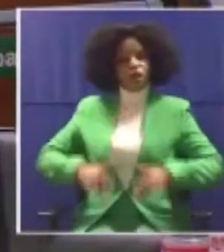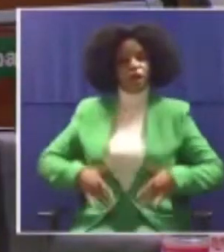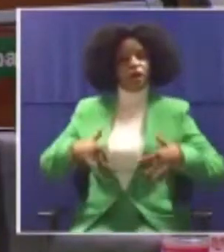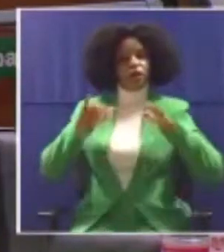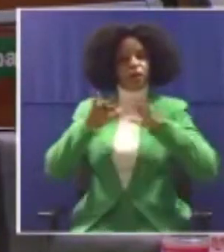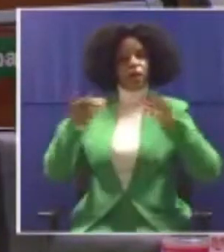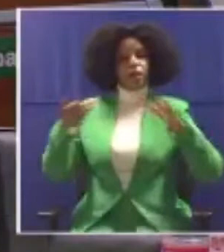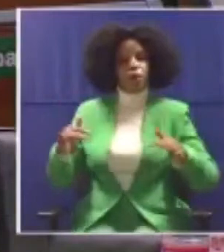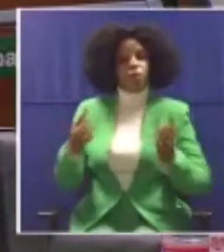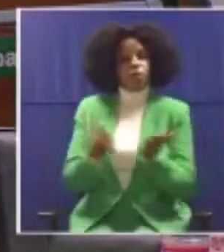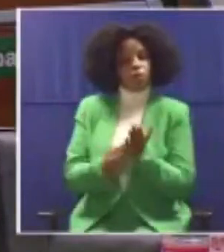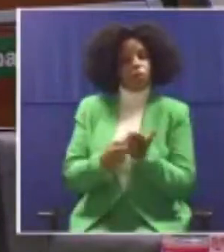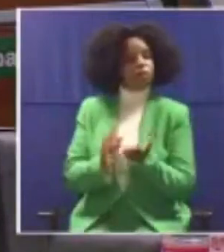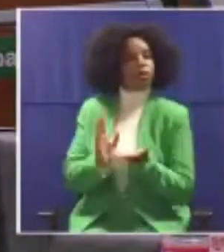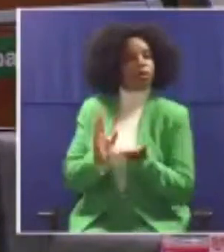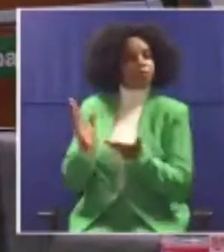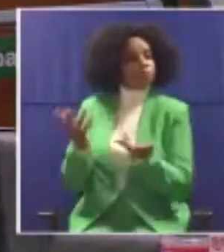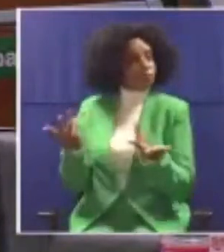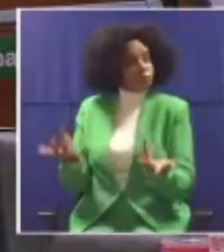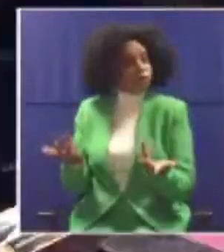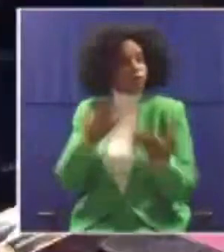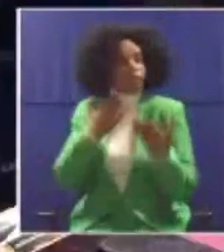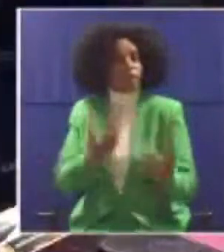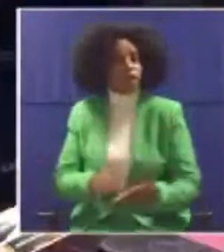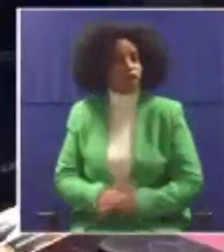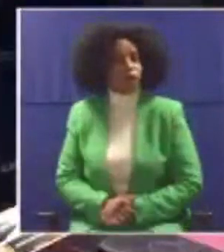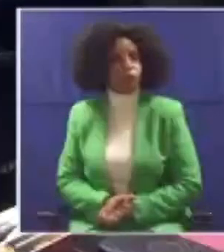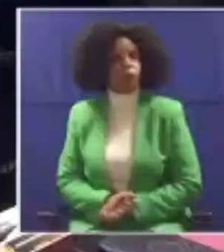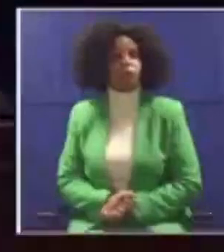murder? Thank you. The Honorable Deputy President.